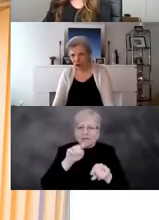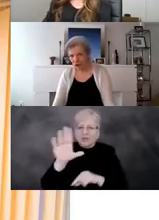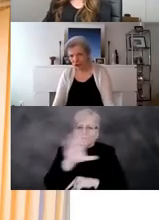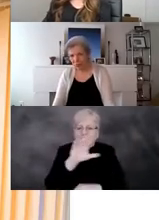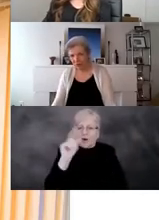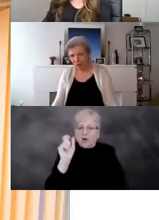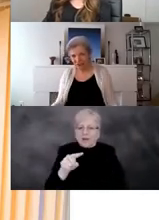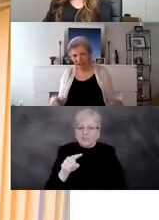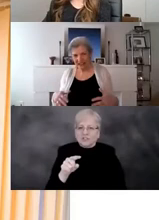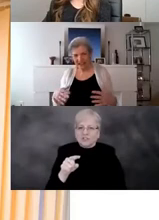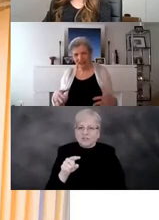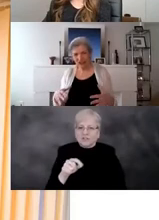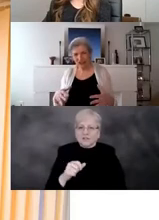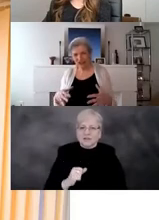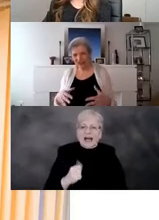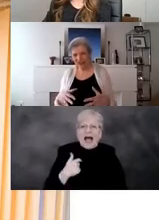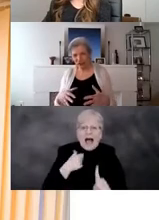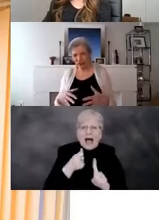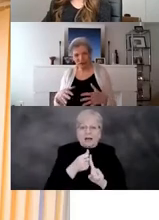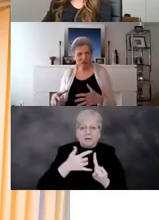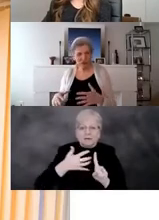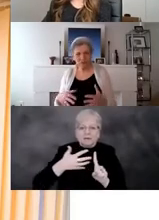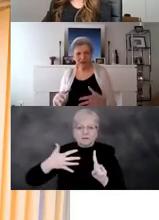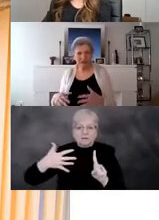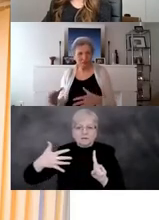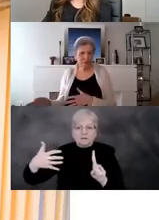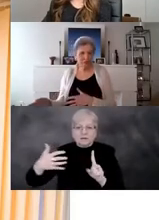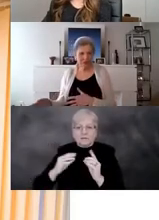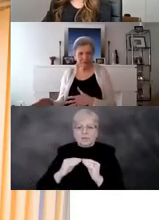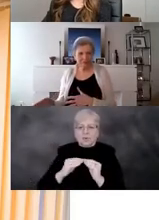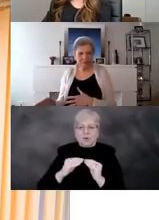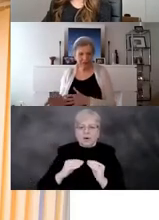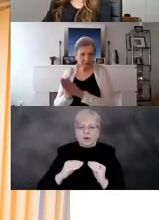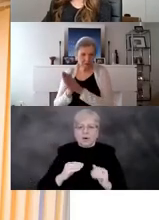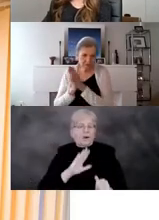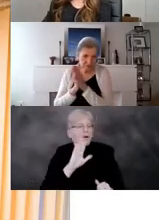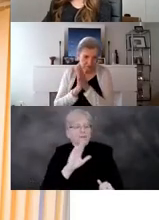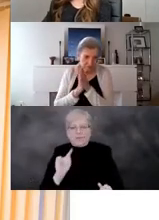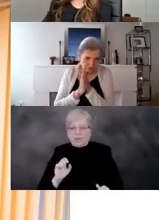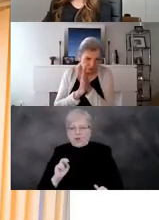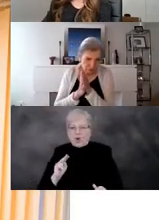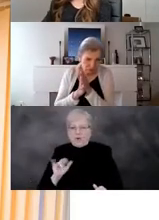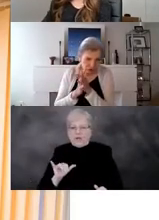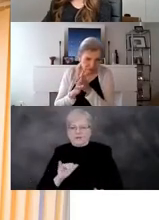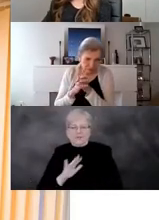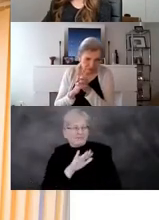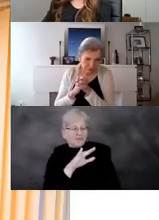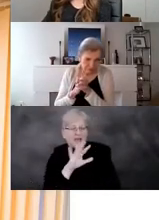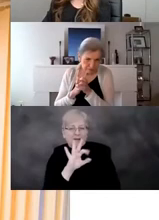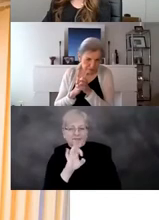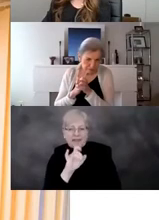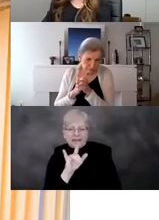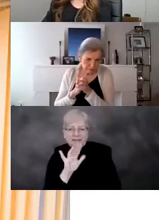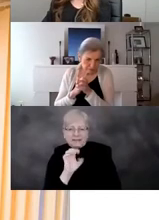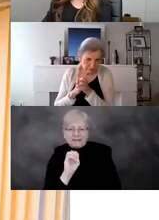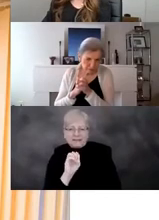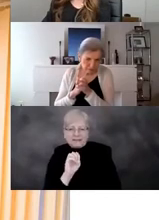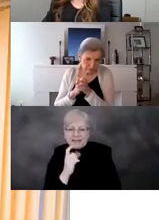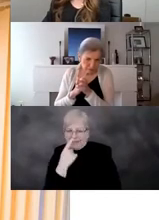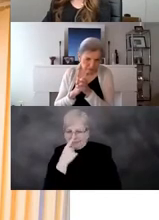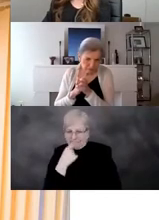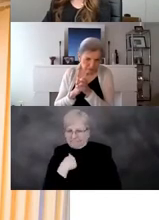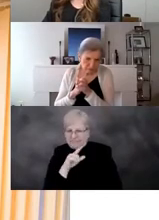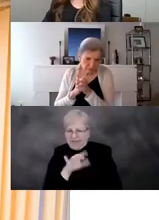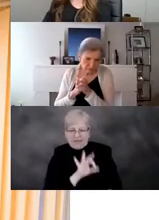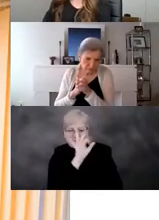enlarged it because I actually think the question might. Well, Felice, Felice, if I could interject. Yeah, I think, I think,